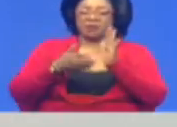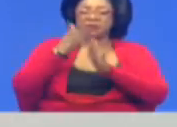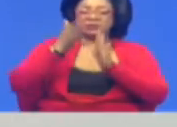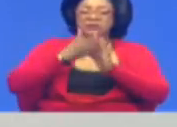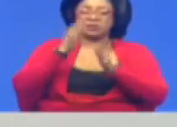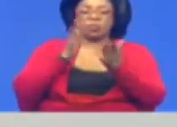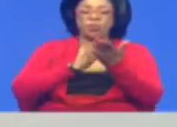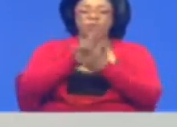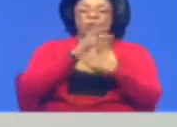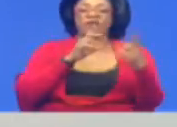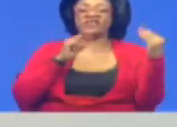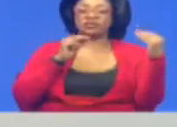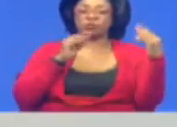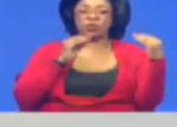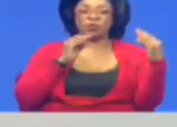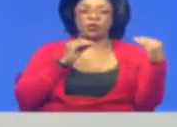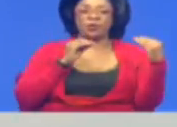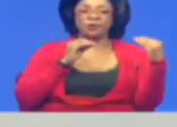virtually.